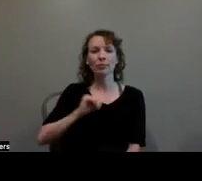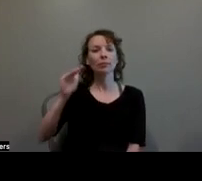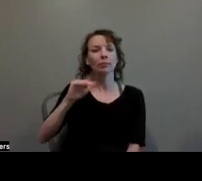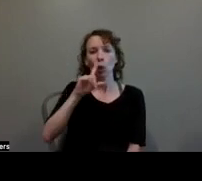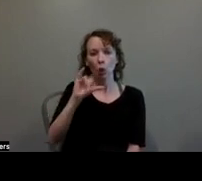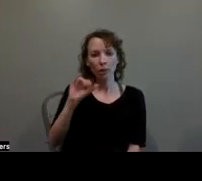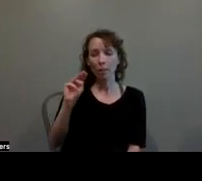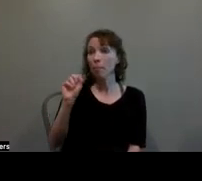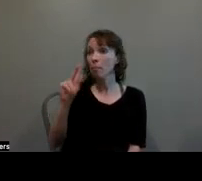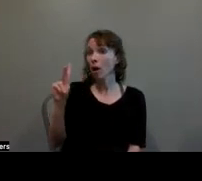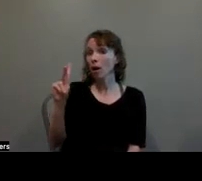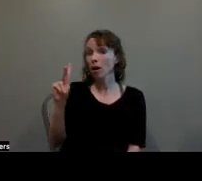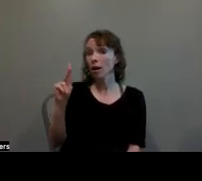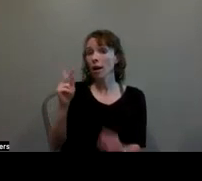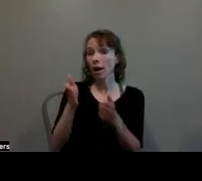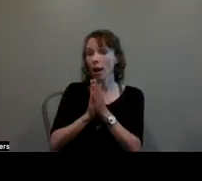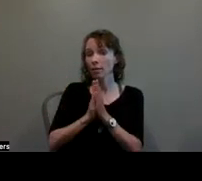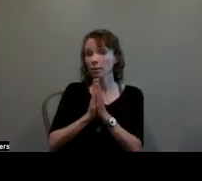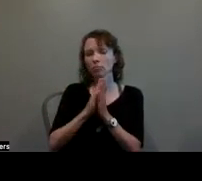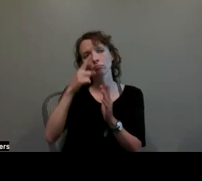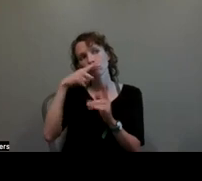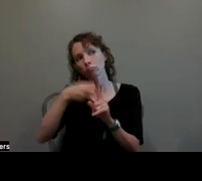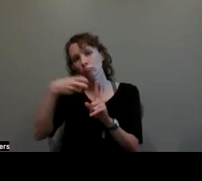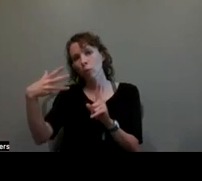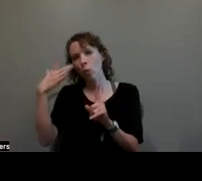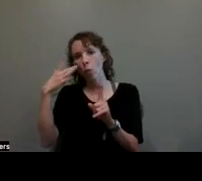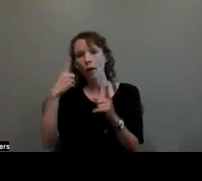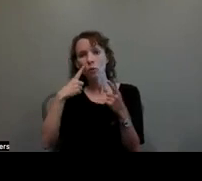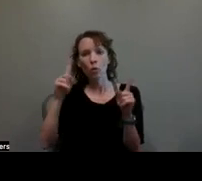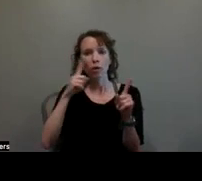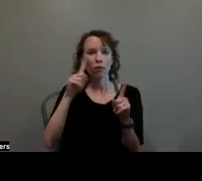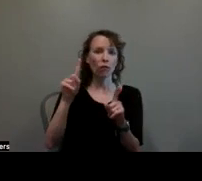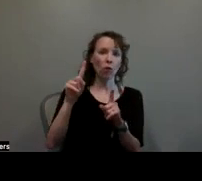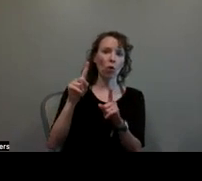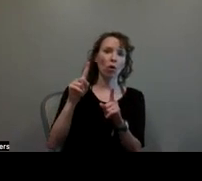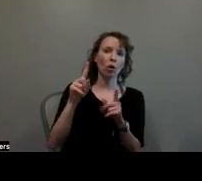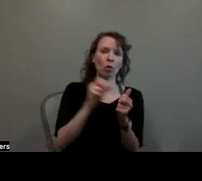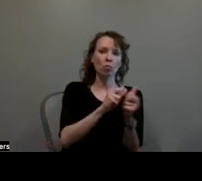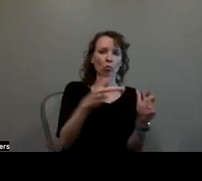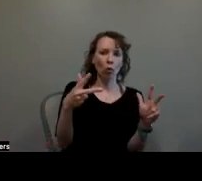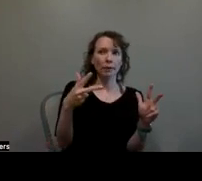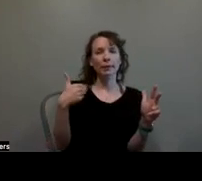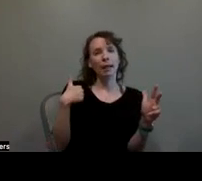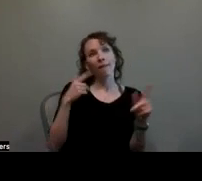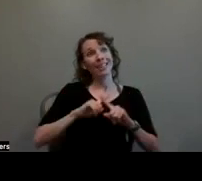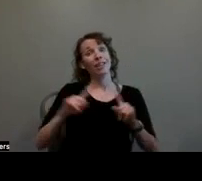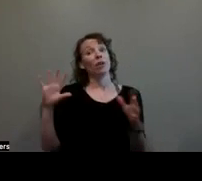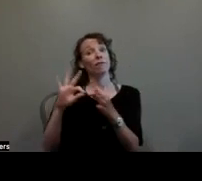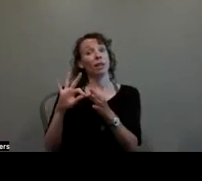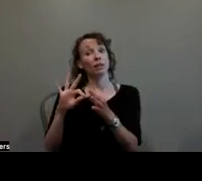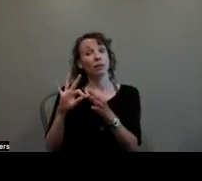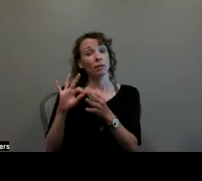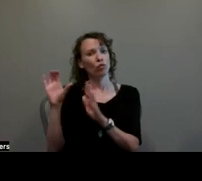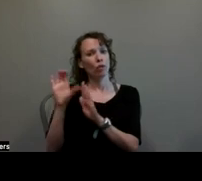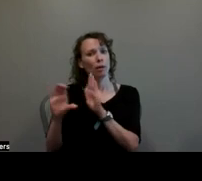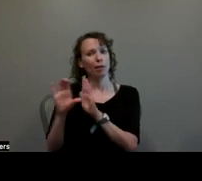asking, can you elaborate on why the model works for proteins with different fitness criteria than antibodies? Yeah,